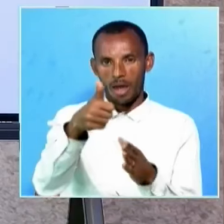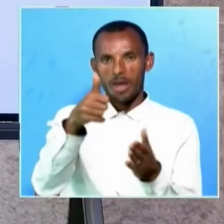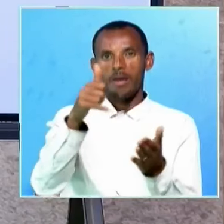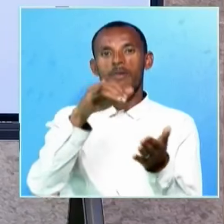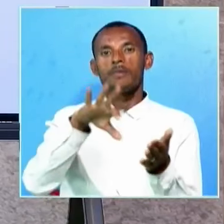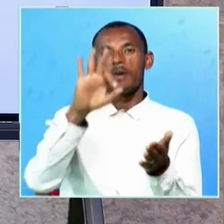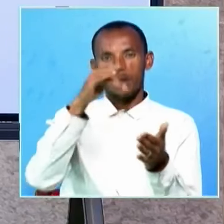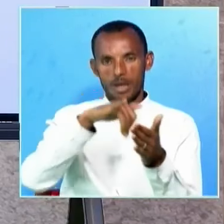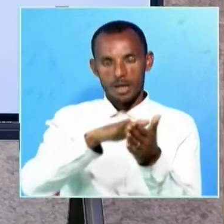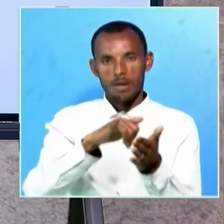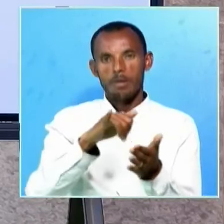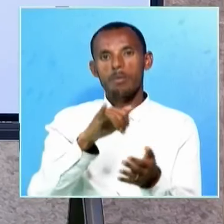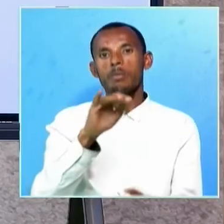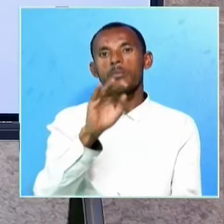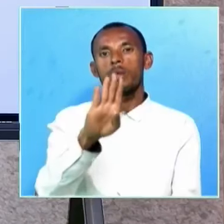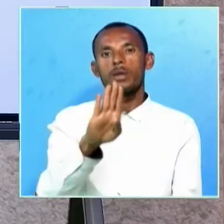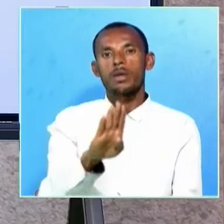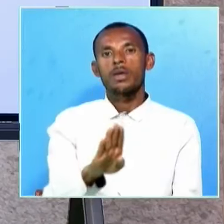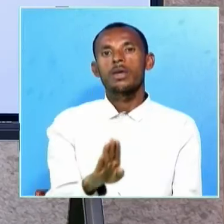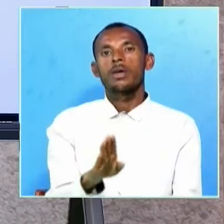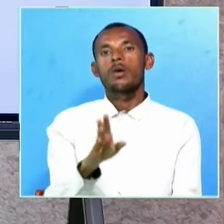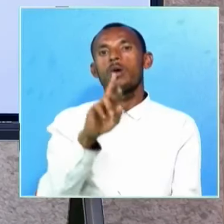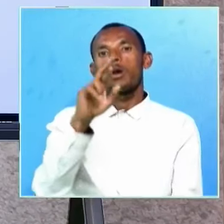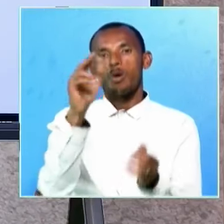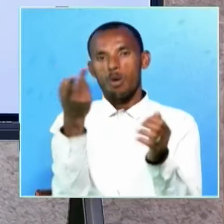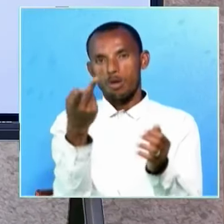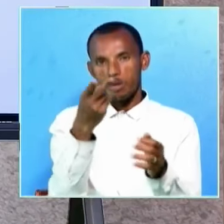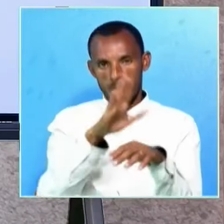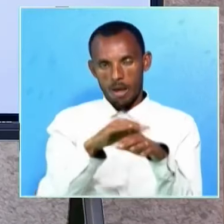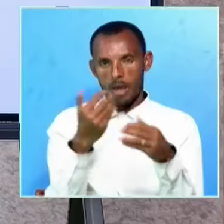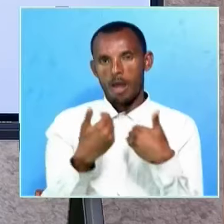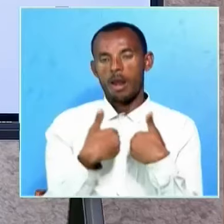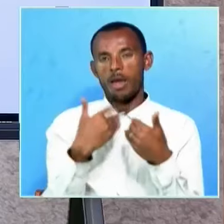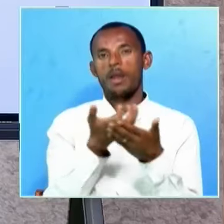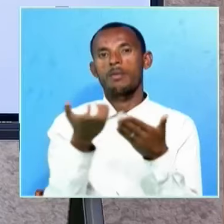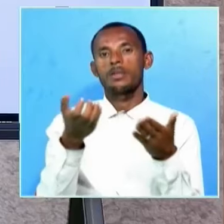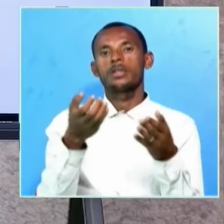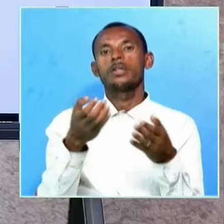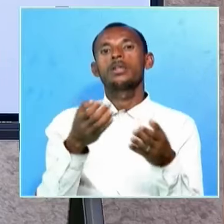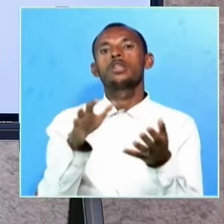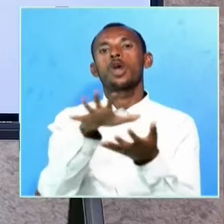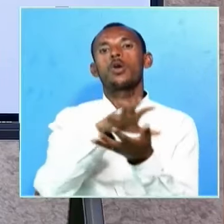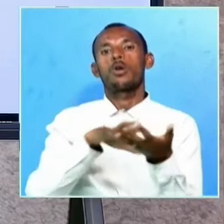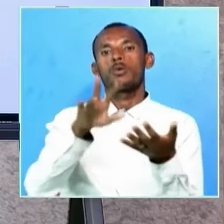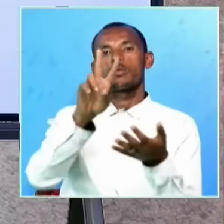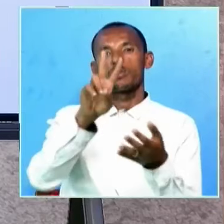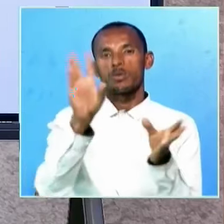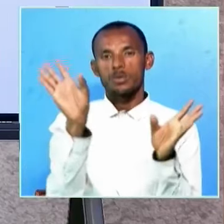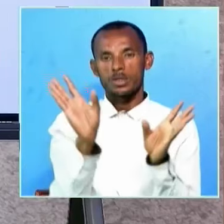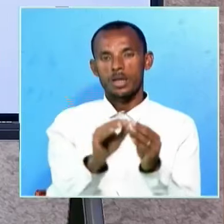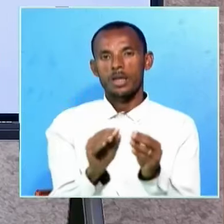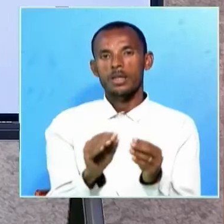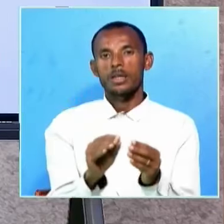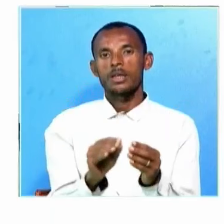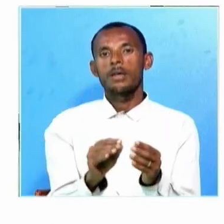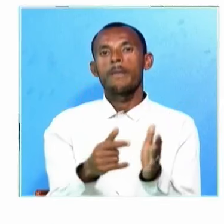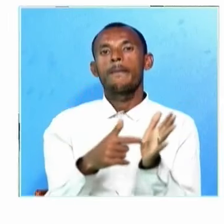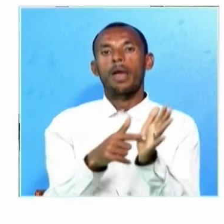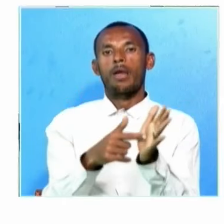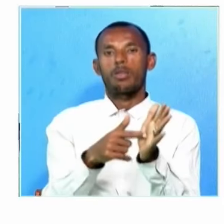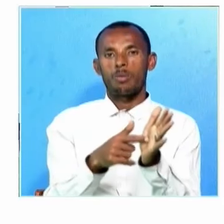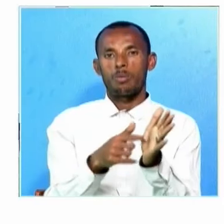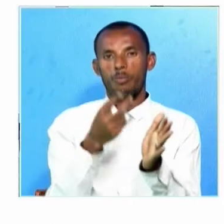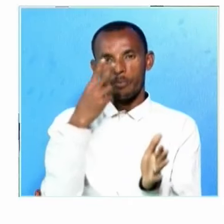B, or in both. So the union of two sets is denoted by in this symbol. Union